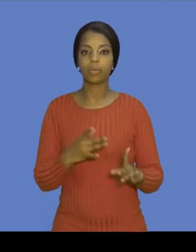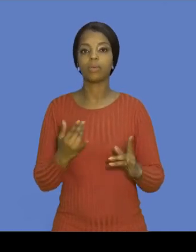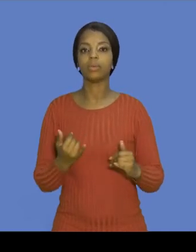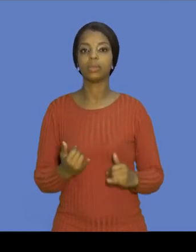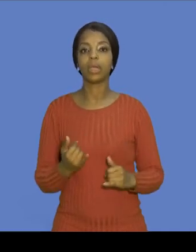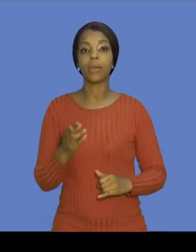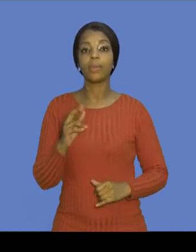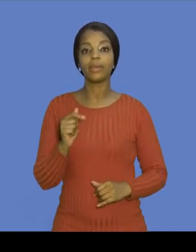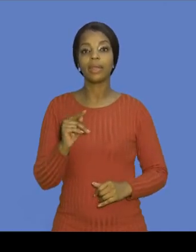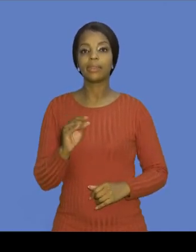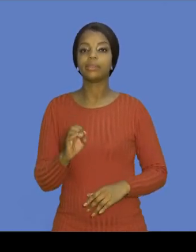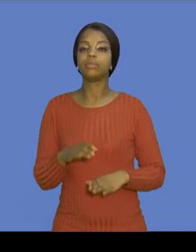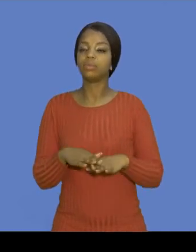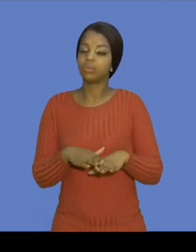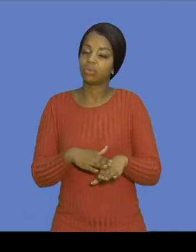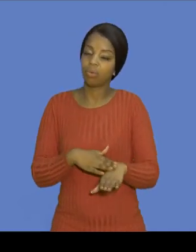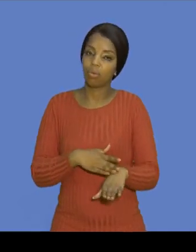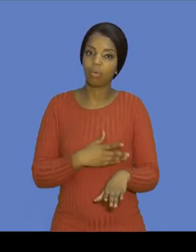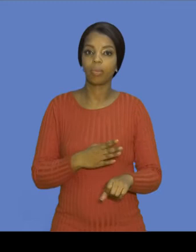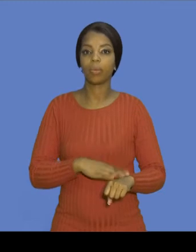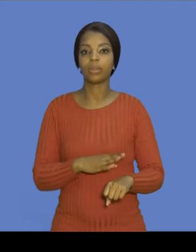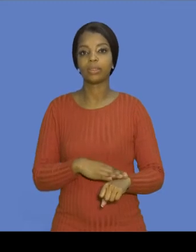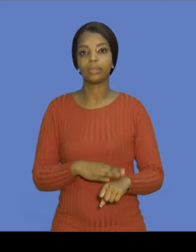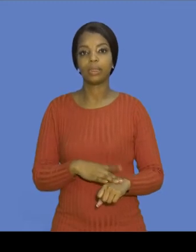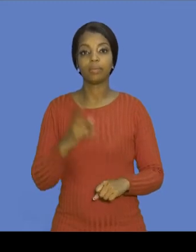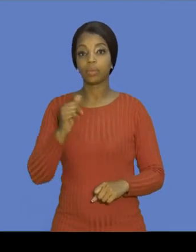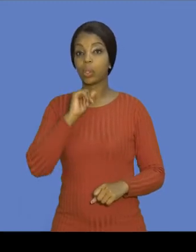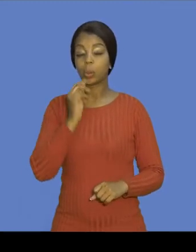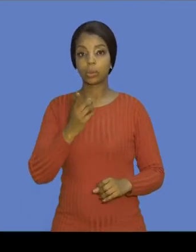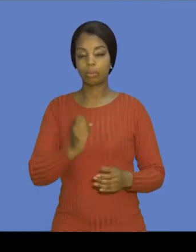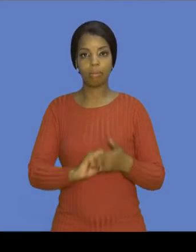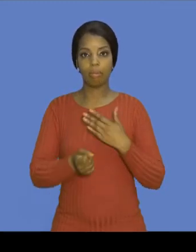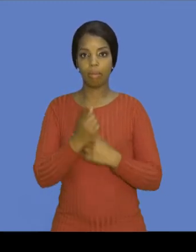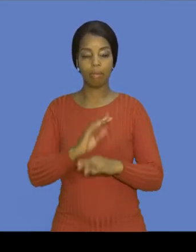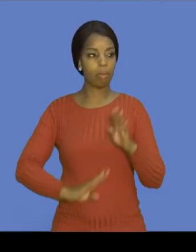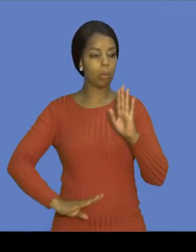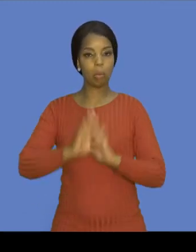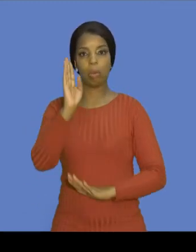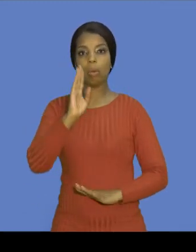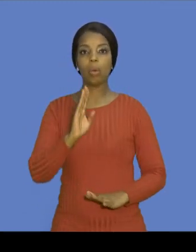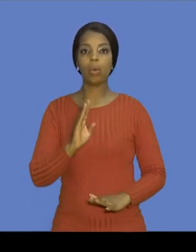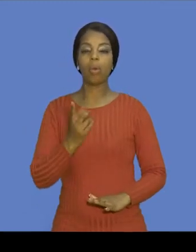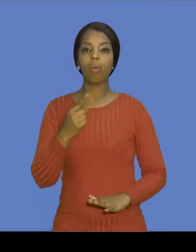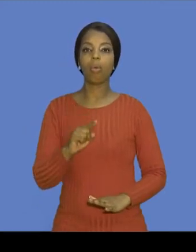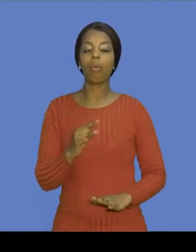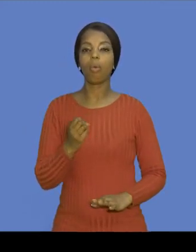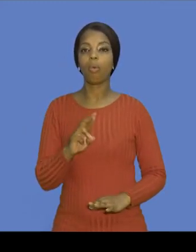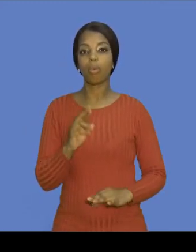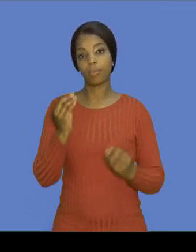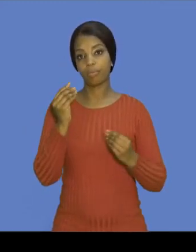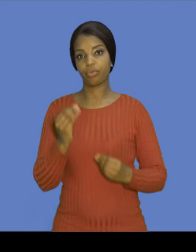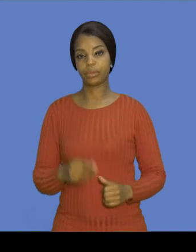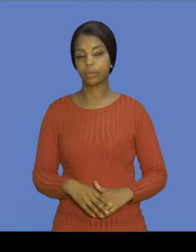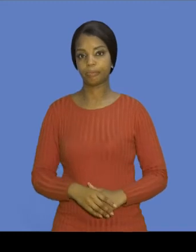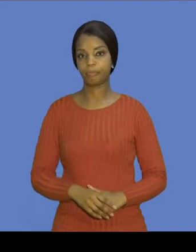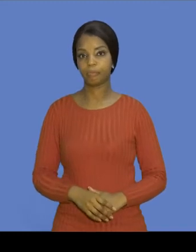a slow rate over time, not necessarily as a rapid increase of maybe prices for our goods and